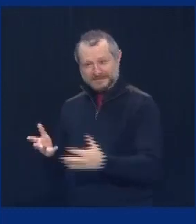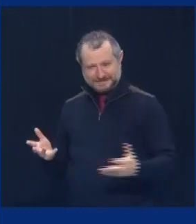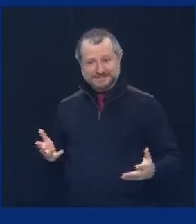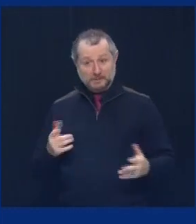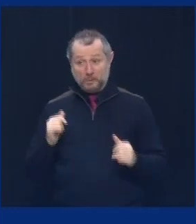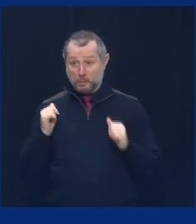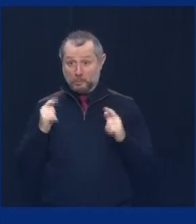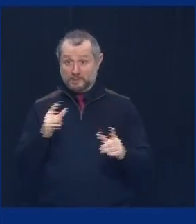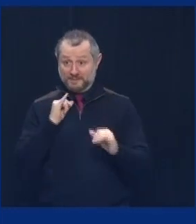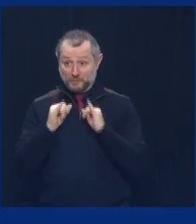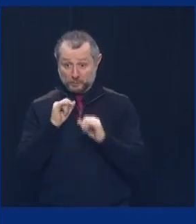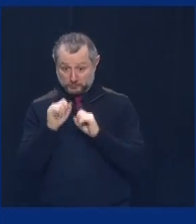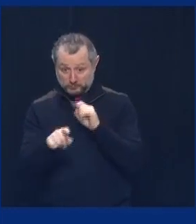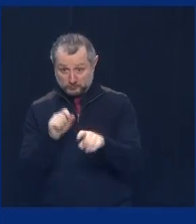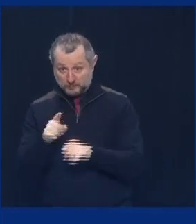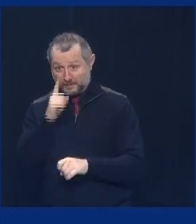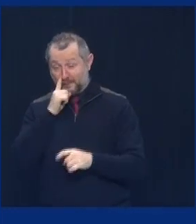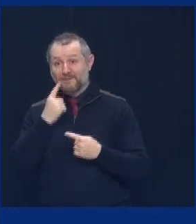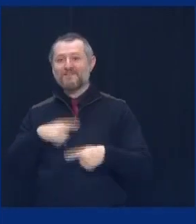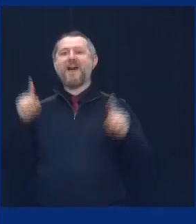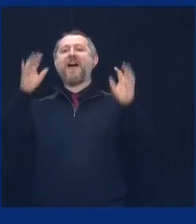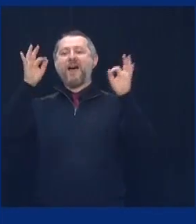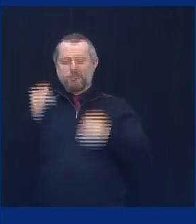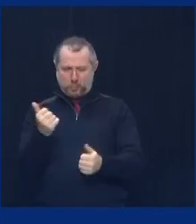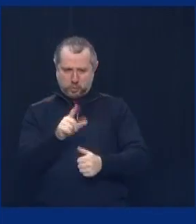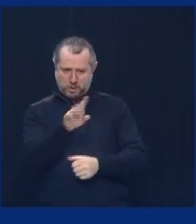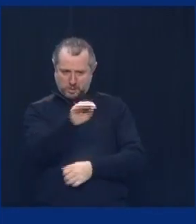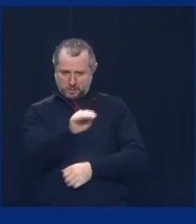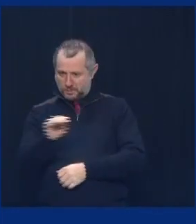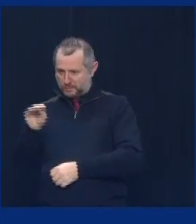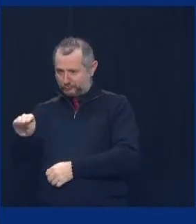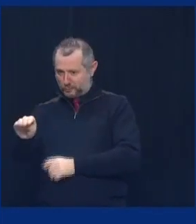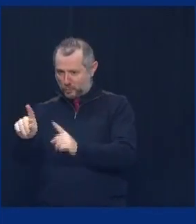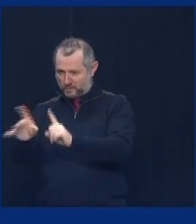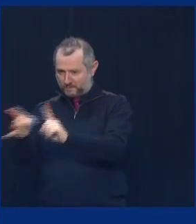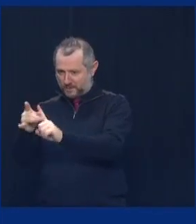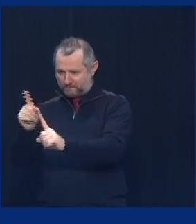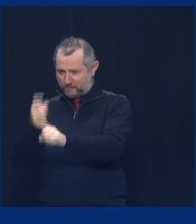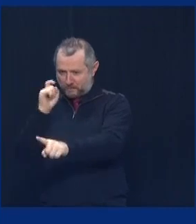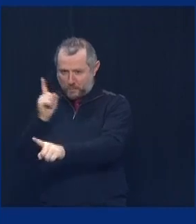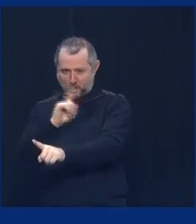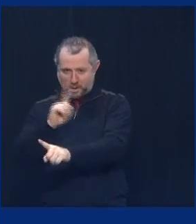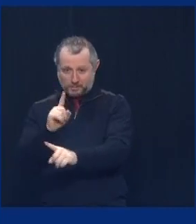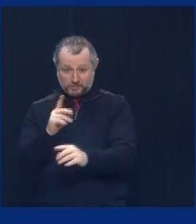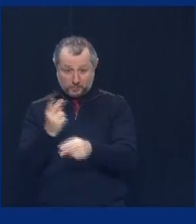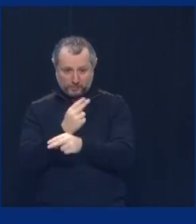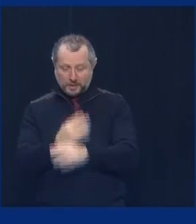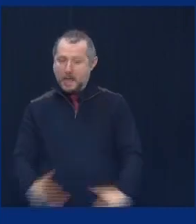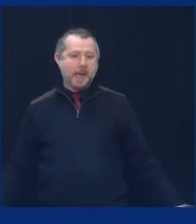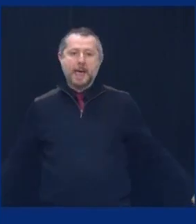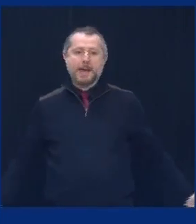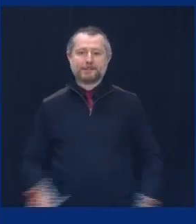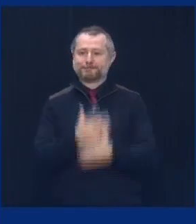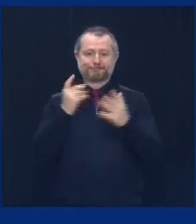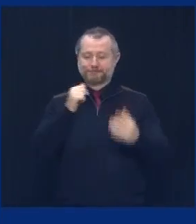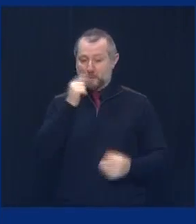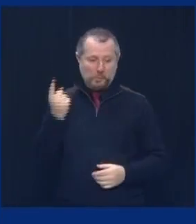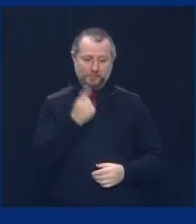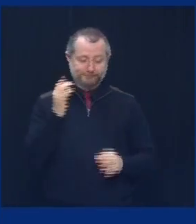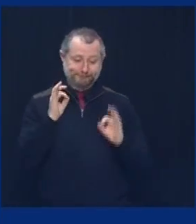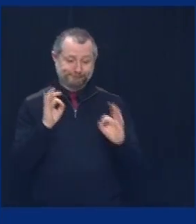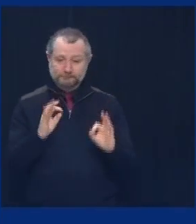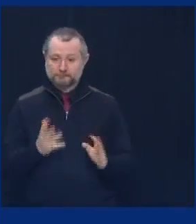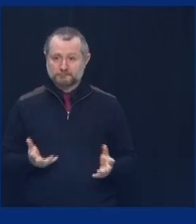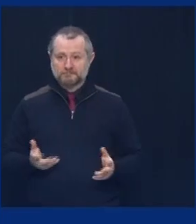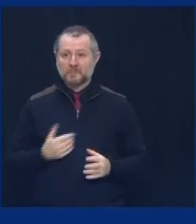up in a data form that you can use, right? A person has to be able to